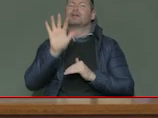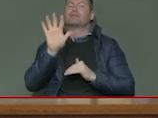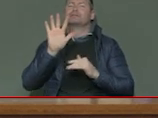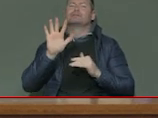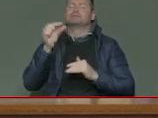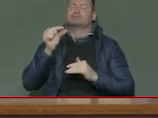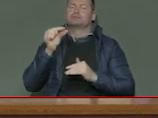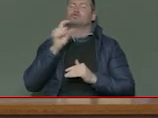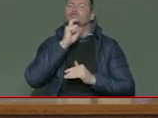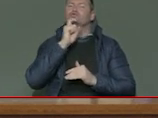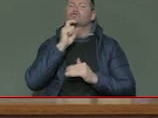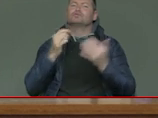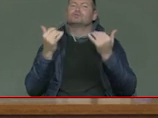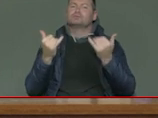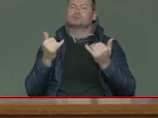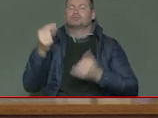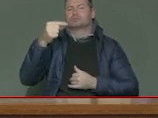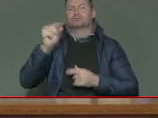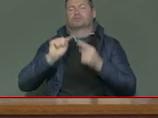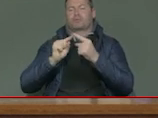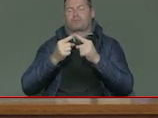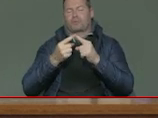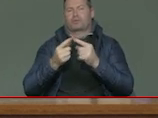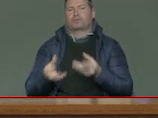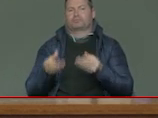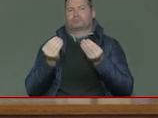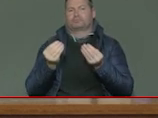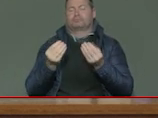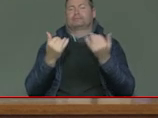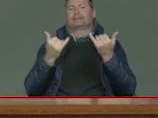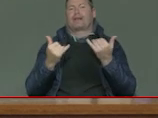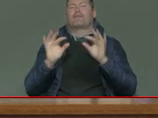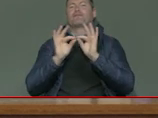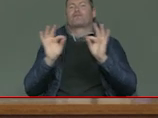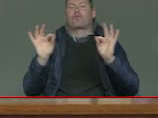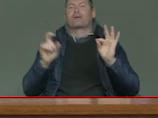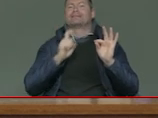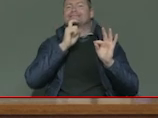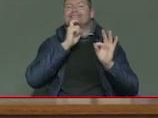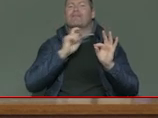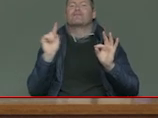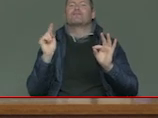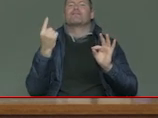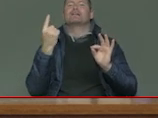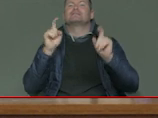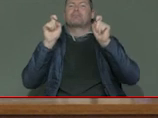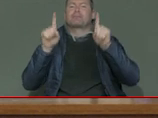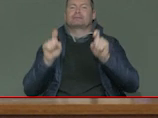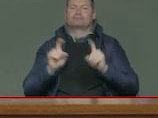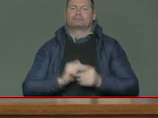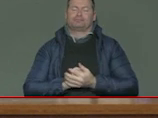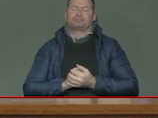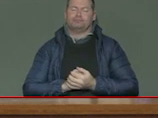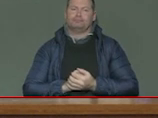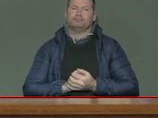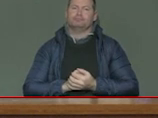gradient together will give me the gradient at a point, and that is the same formula for first principles. And then